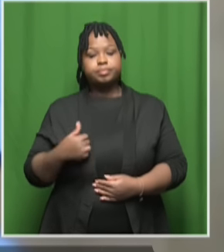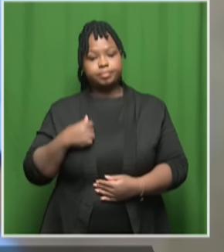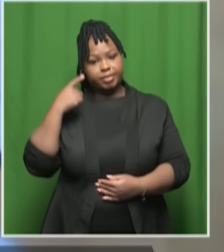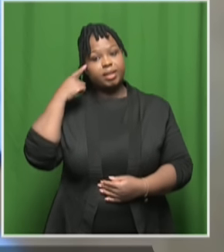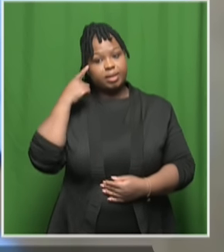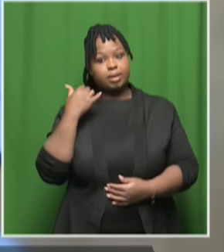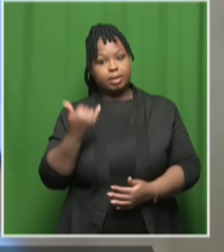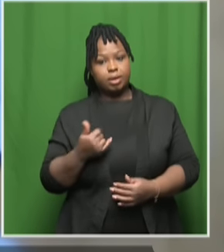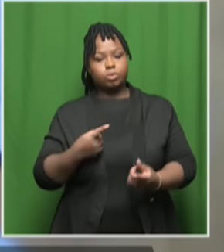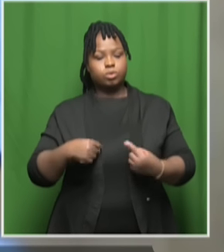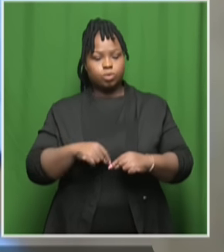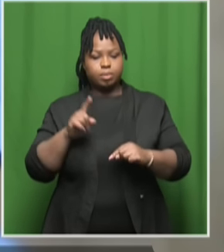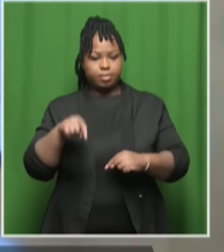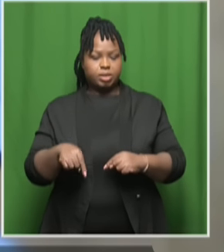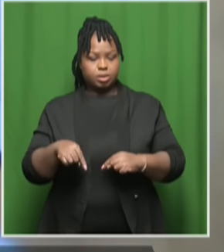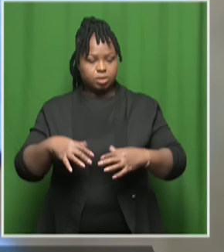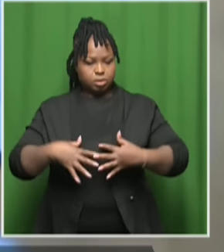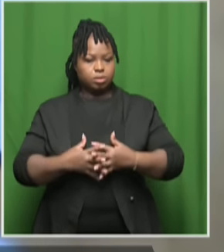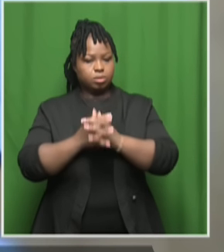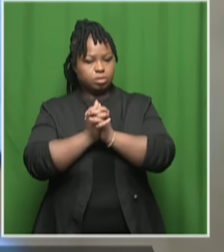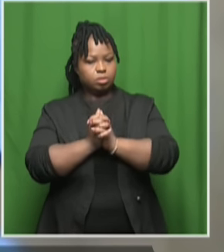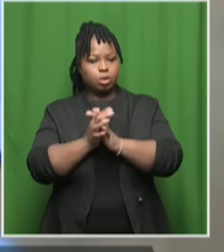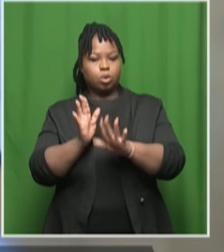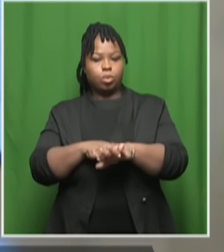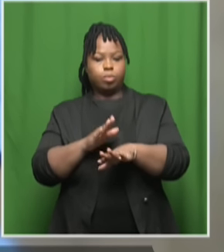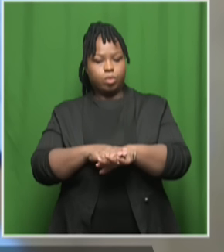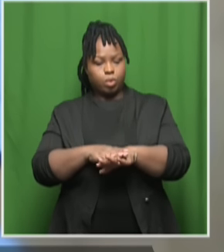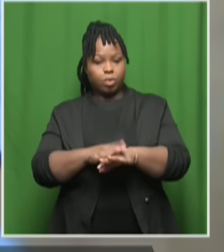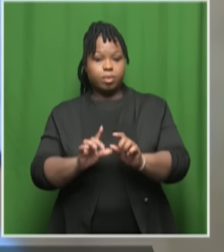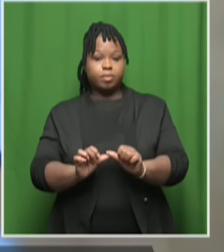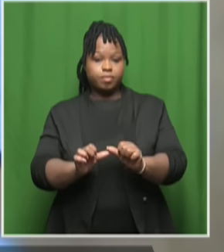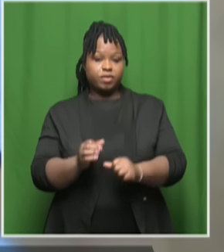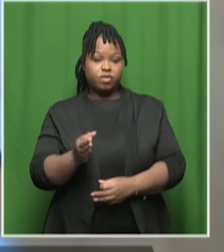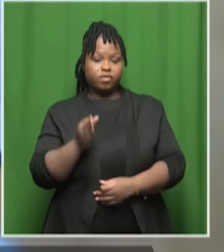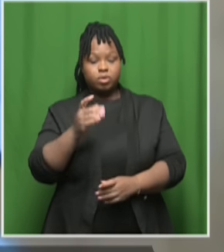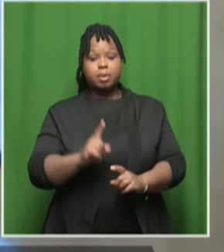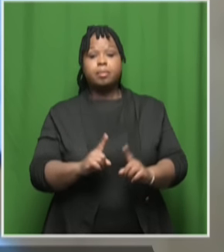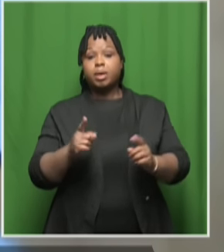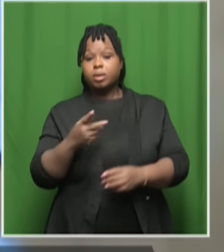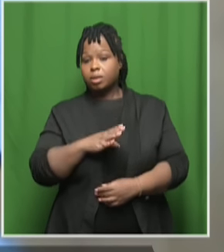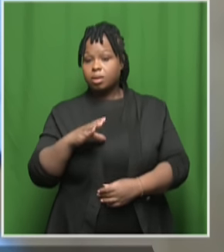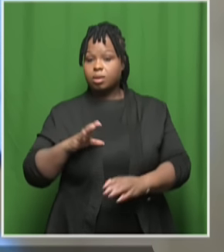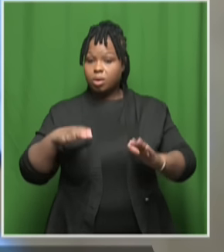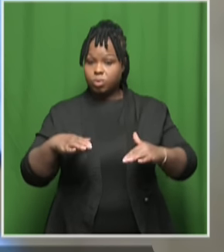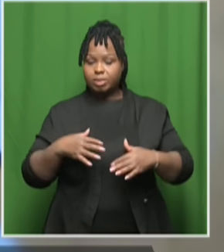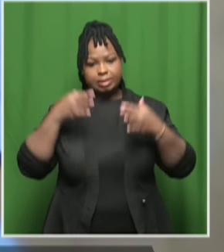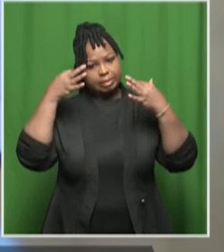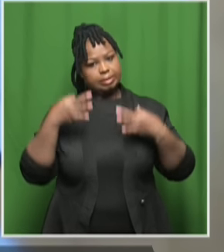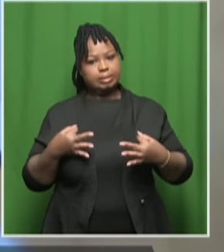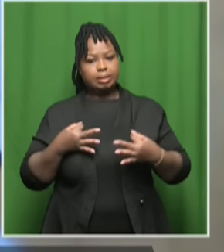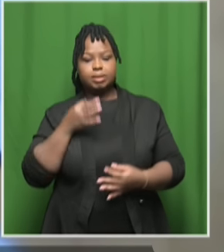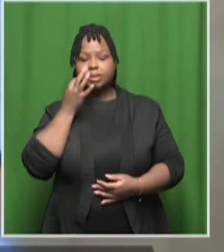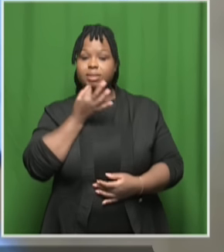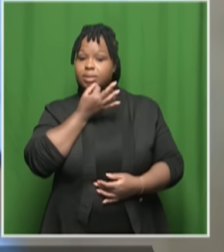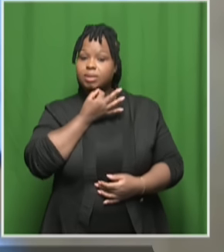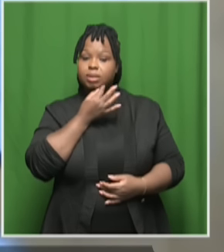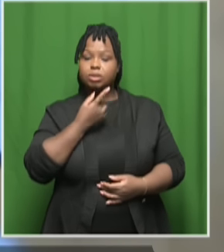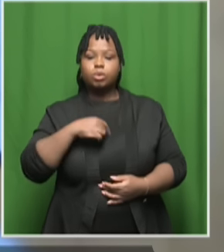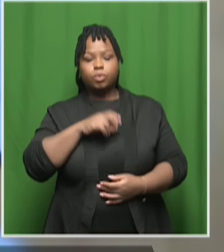think we need to be more reconciliatory now moving forward. But also, Council took a resolution that we need